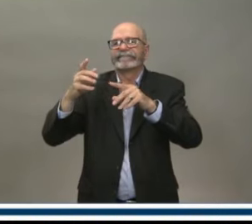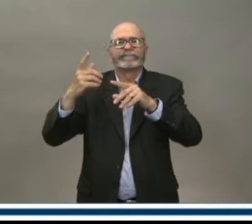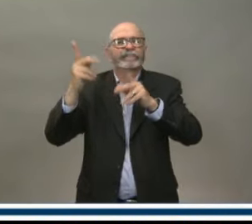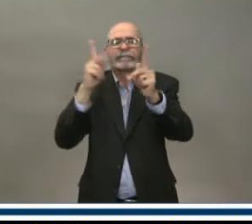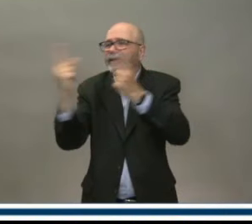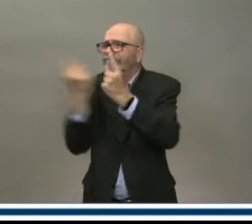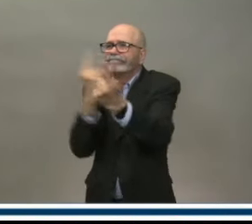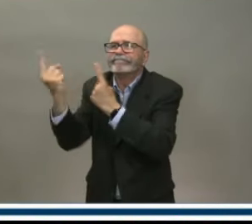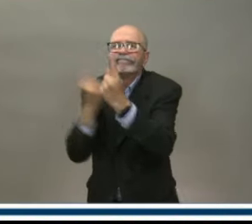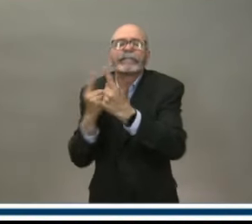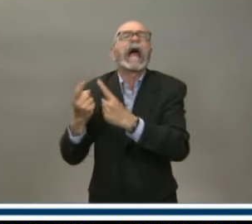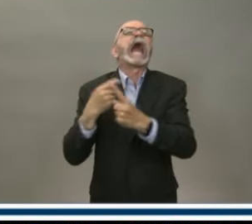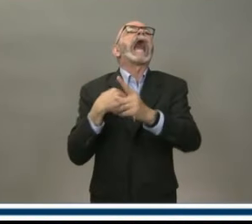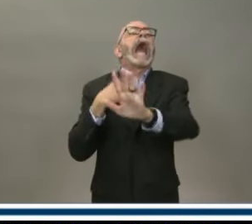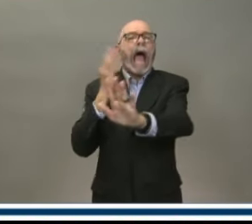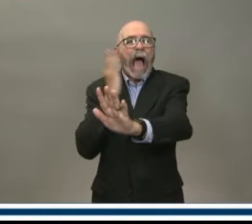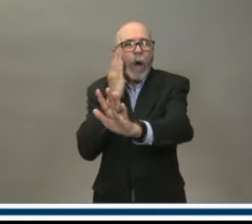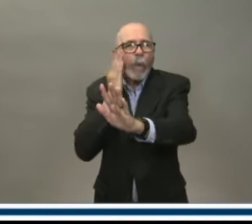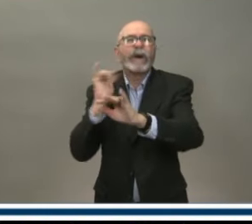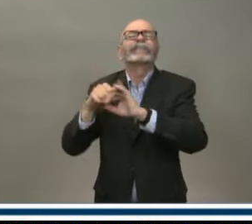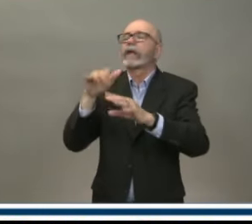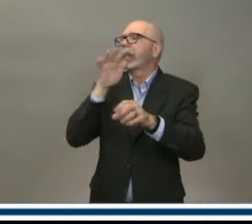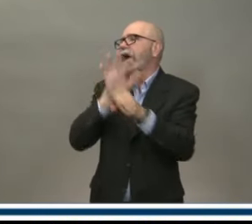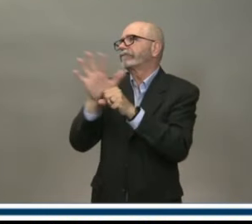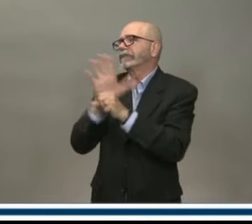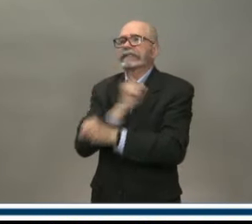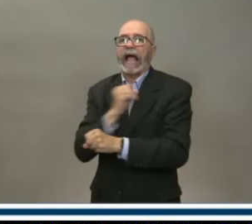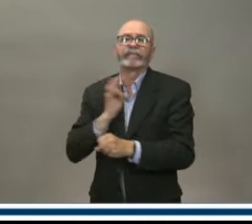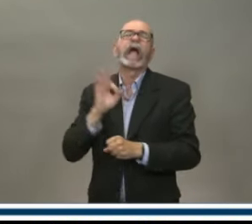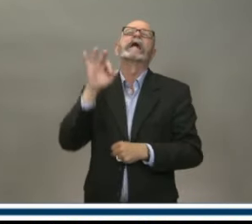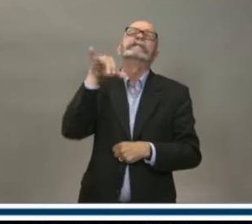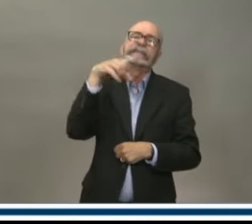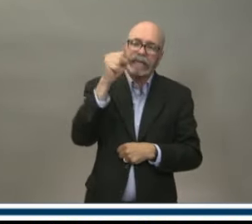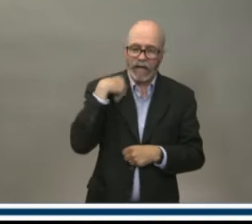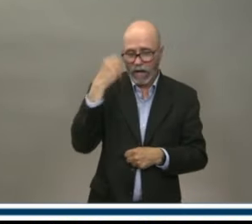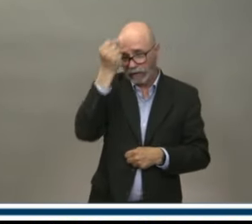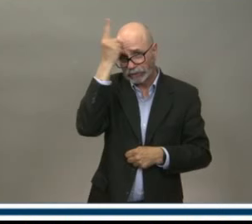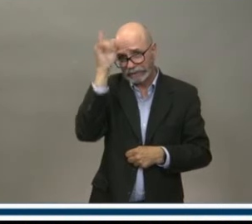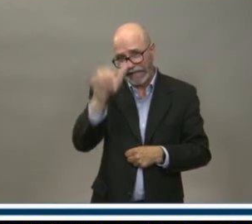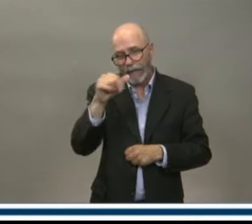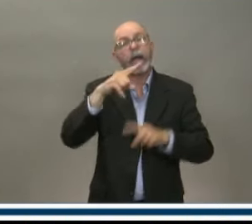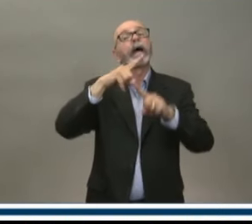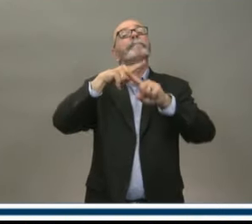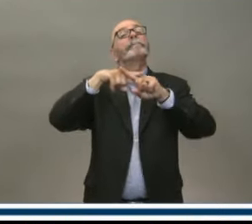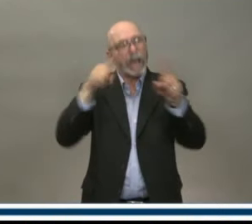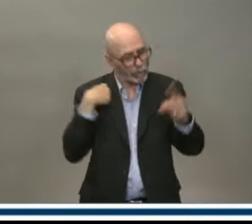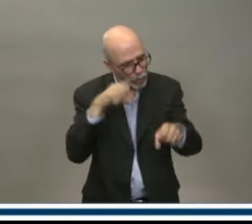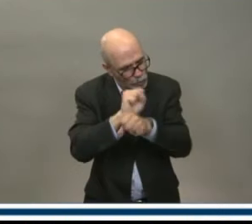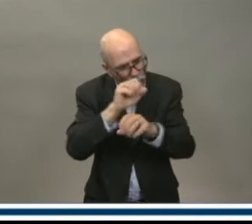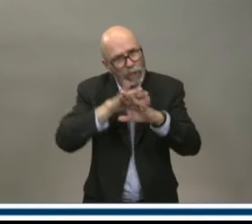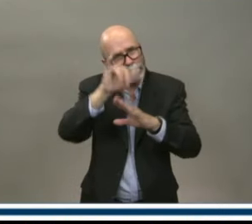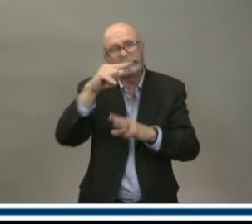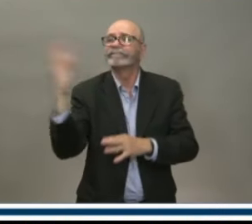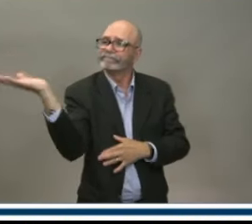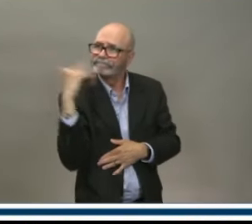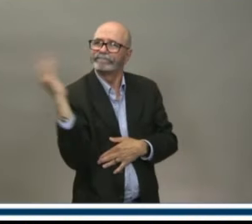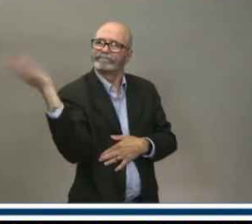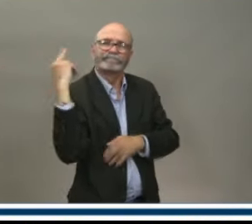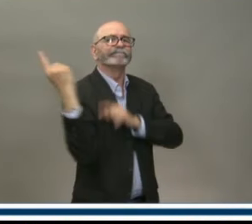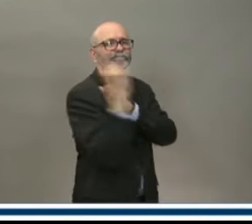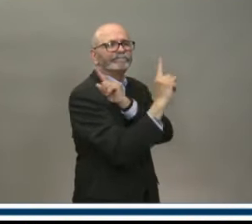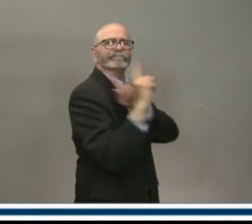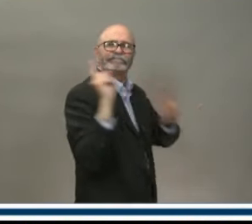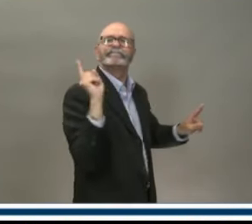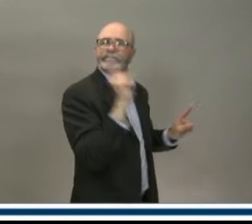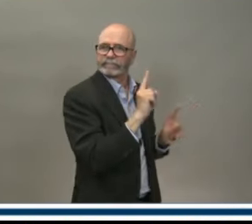staffing, and those are being worked at as quickly as we can. We've asked the